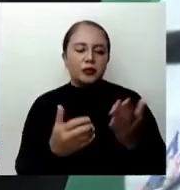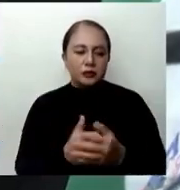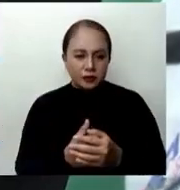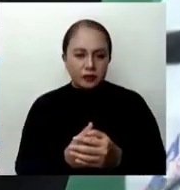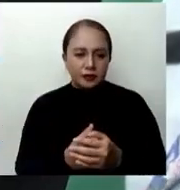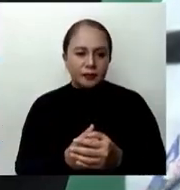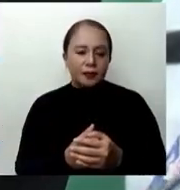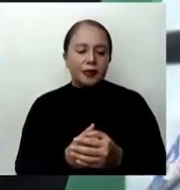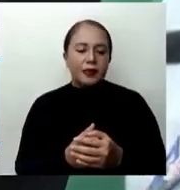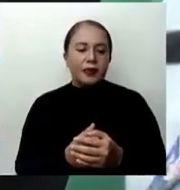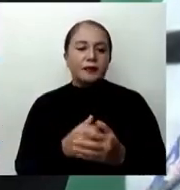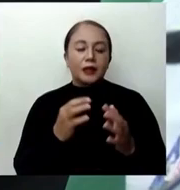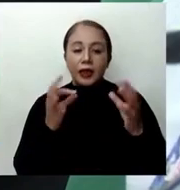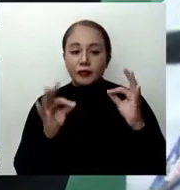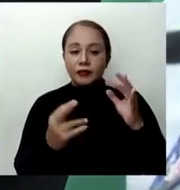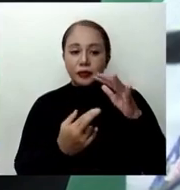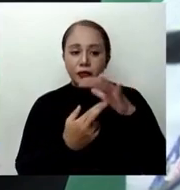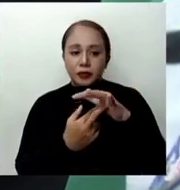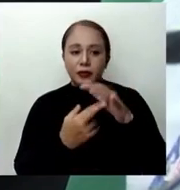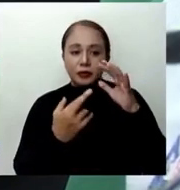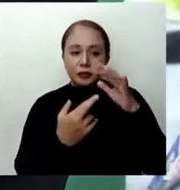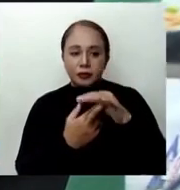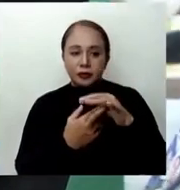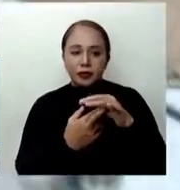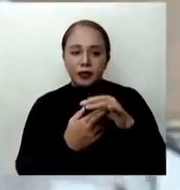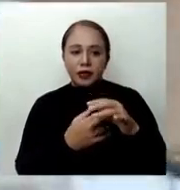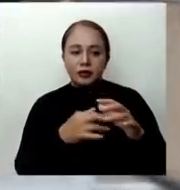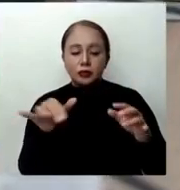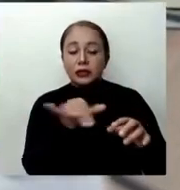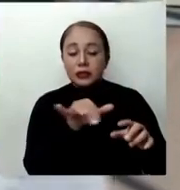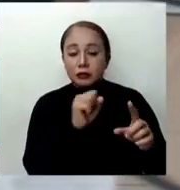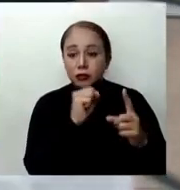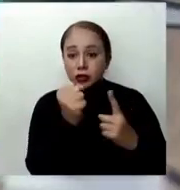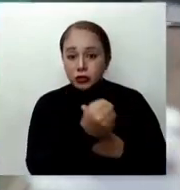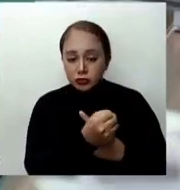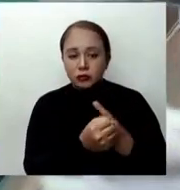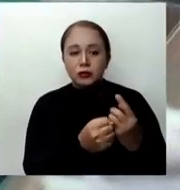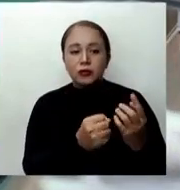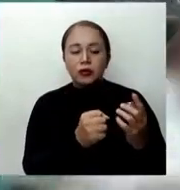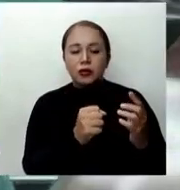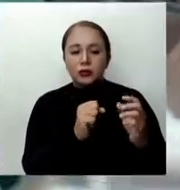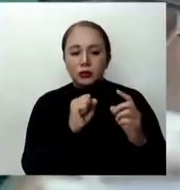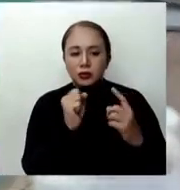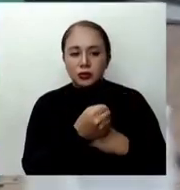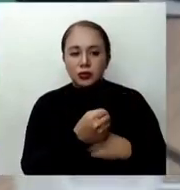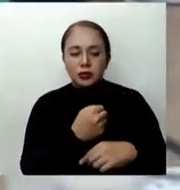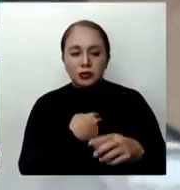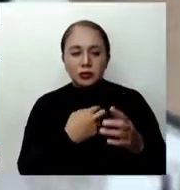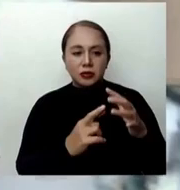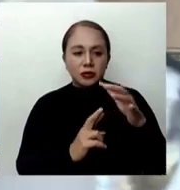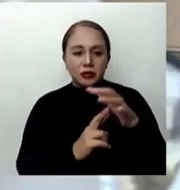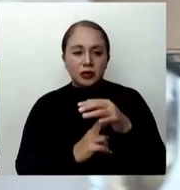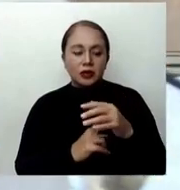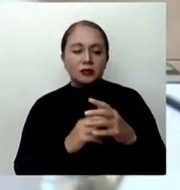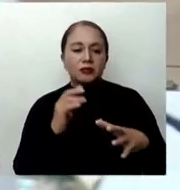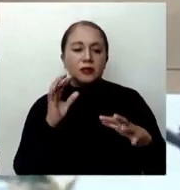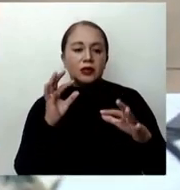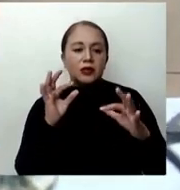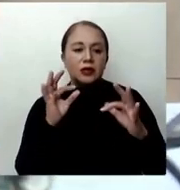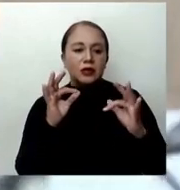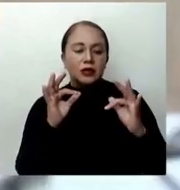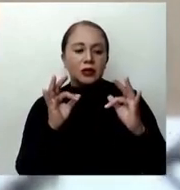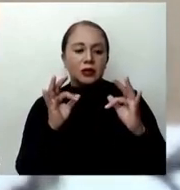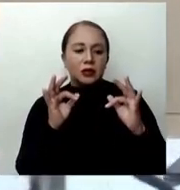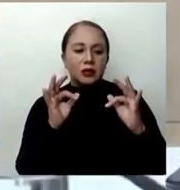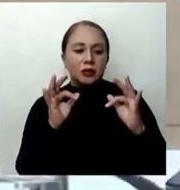if they retire at the current rank po nila. Parang premyo yan sa isang nag-retire eh, na one rank